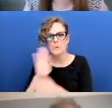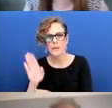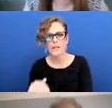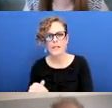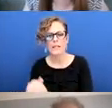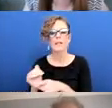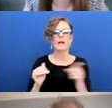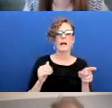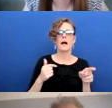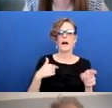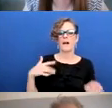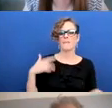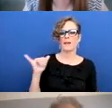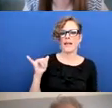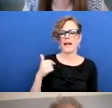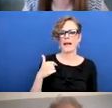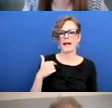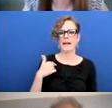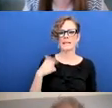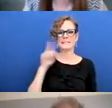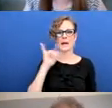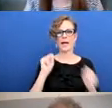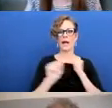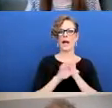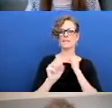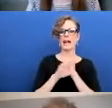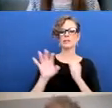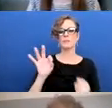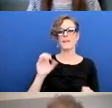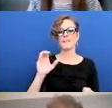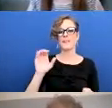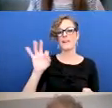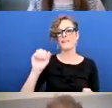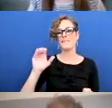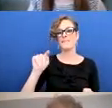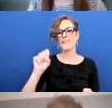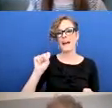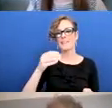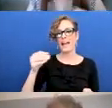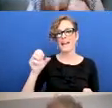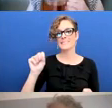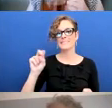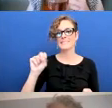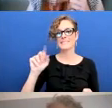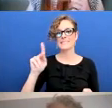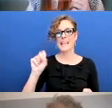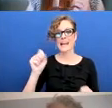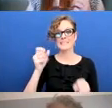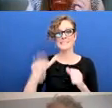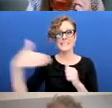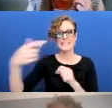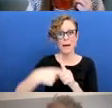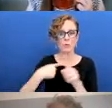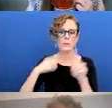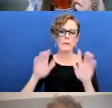And I feel like I sound like an advertiser, but Facts and Snacks next month will also be amazing. We're going to have an organization called 10